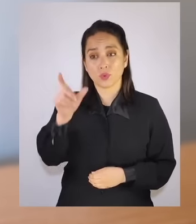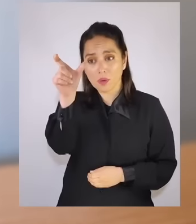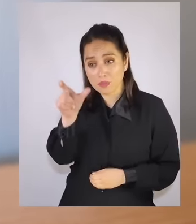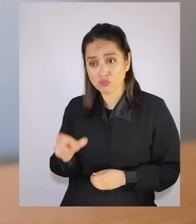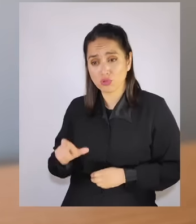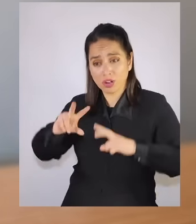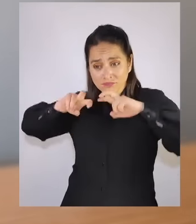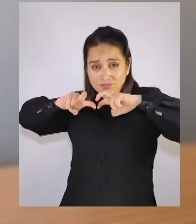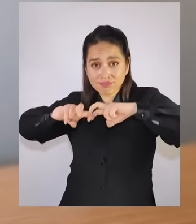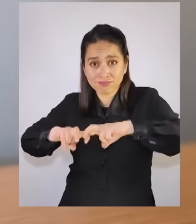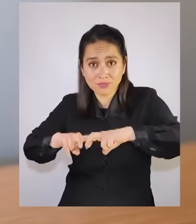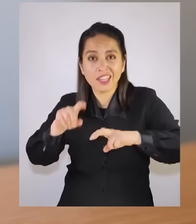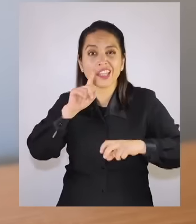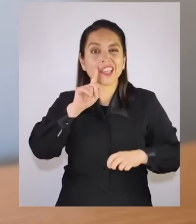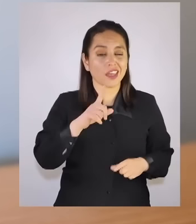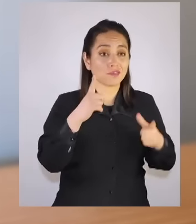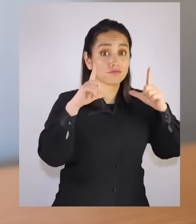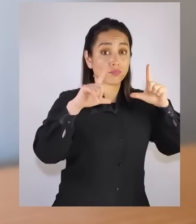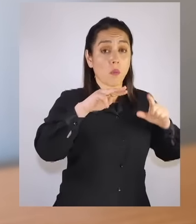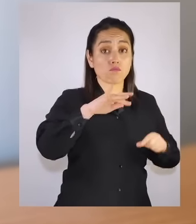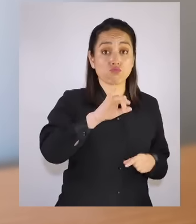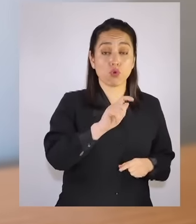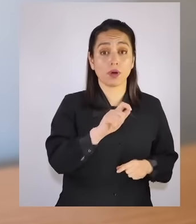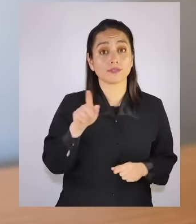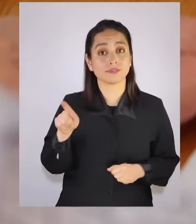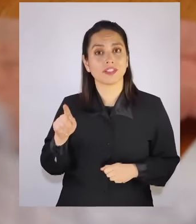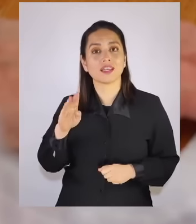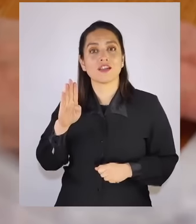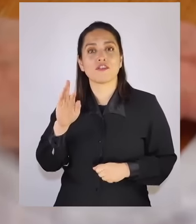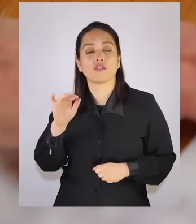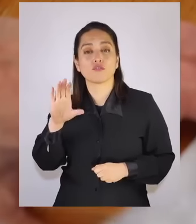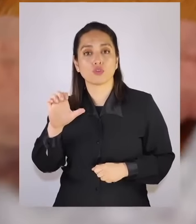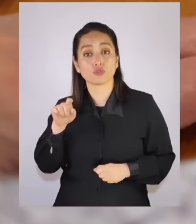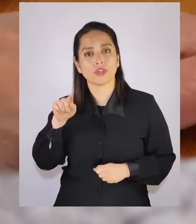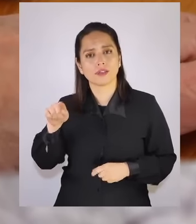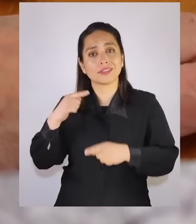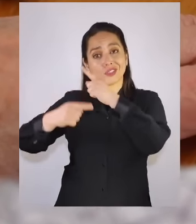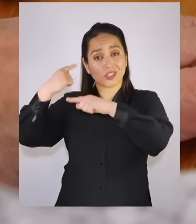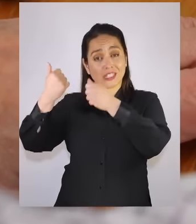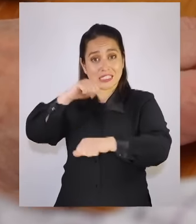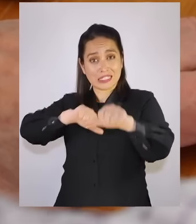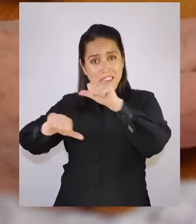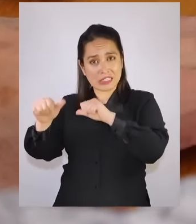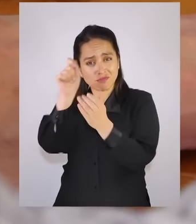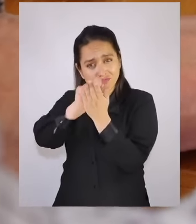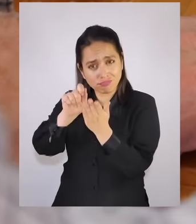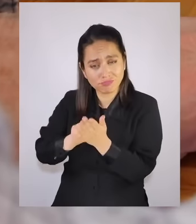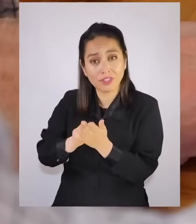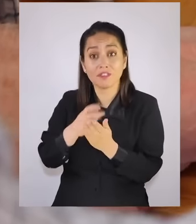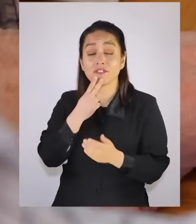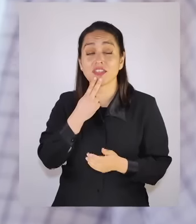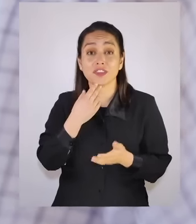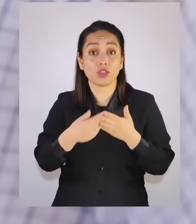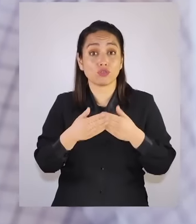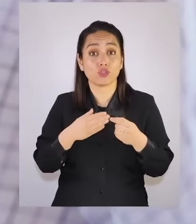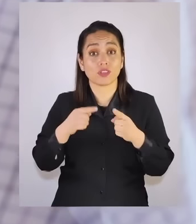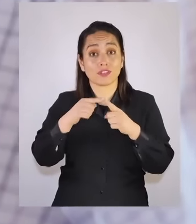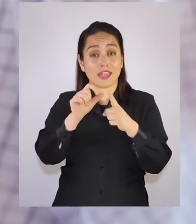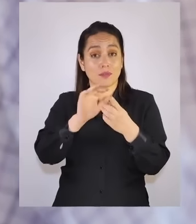Uno de los estudiosos de la figura de Juan Moat es Bruce Pickery, un historiador de la ciencia que reside en